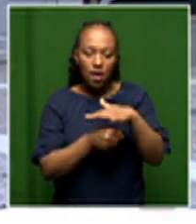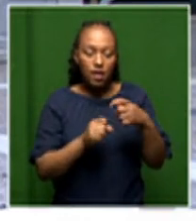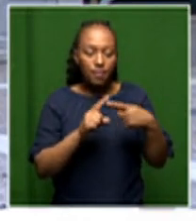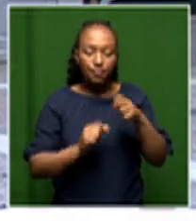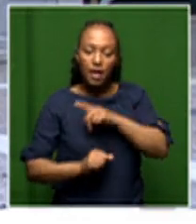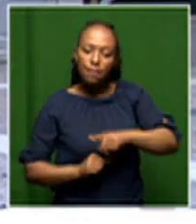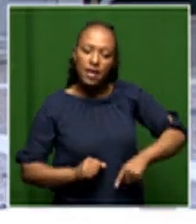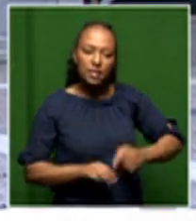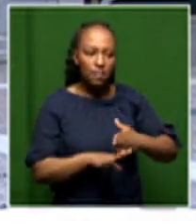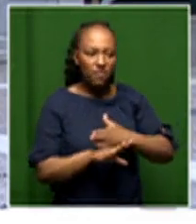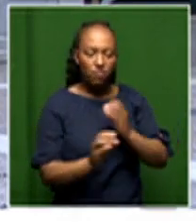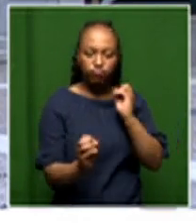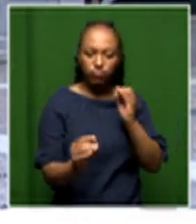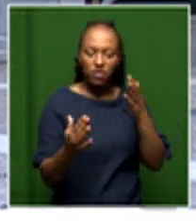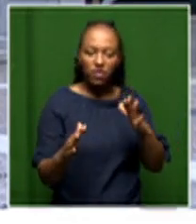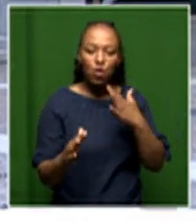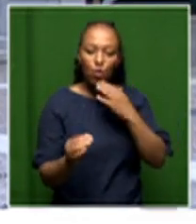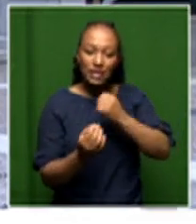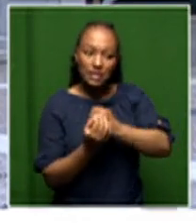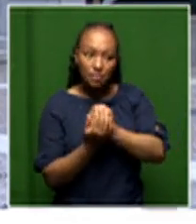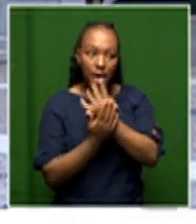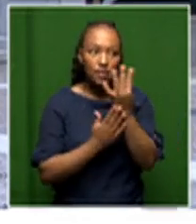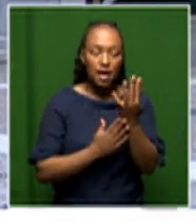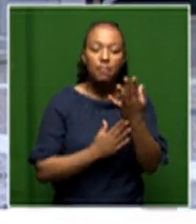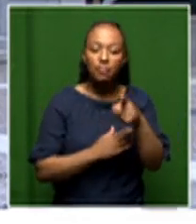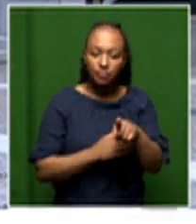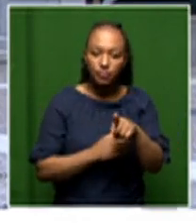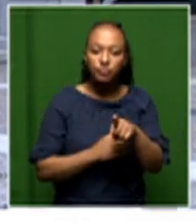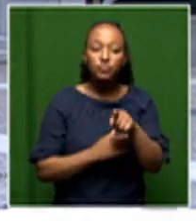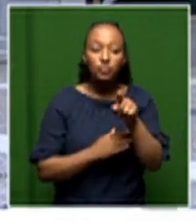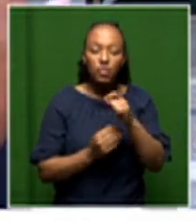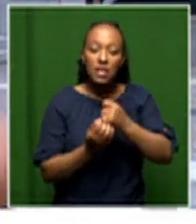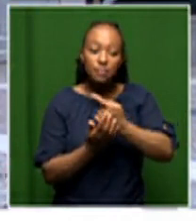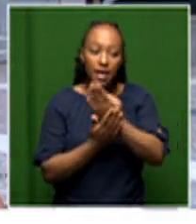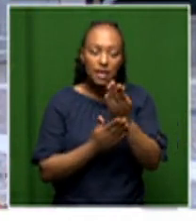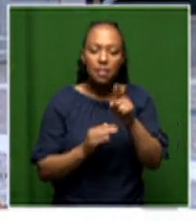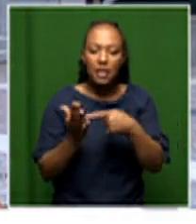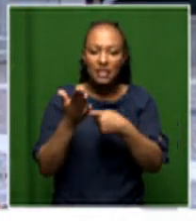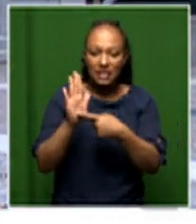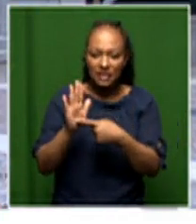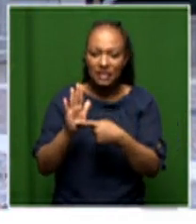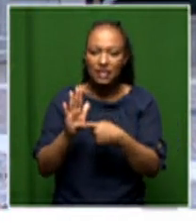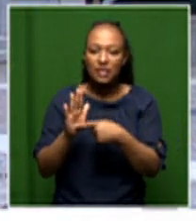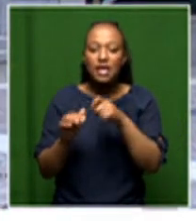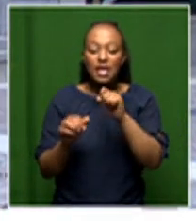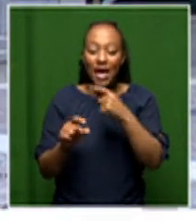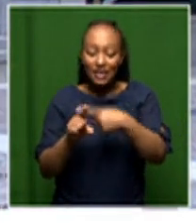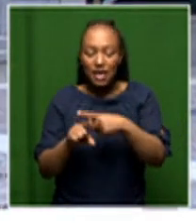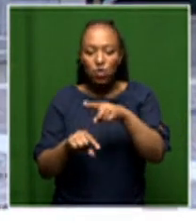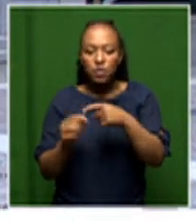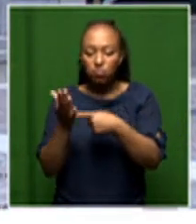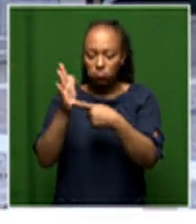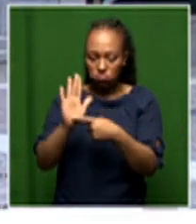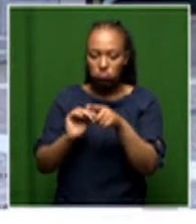the president highlighted was, of course, spectrum. And of course, spectrum was supposed to have been released, extra spectrum was supposed to have been